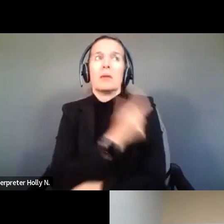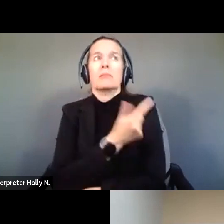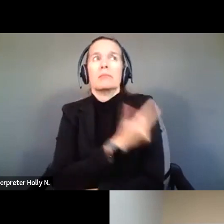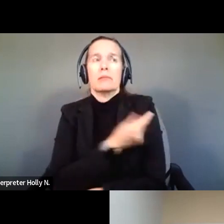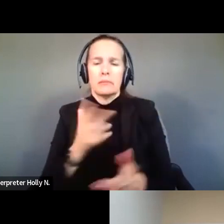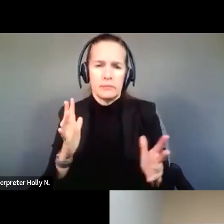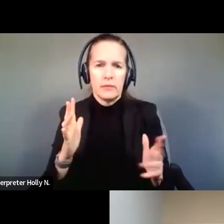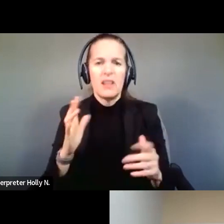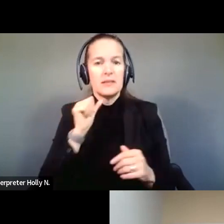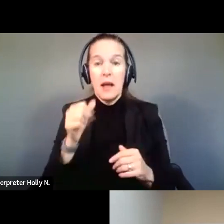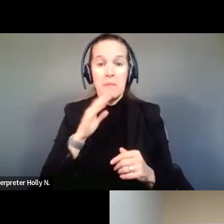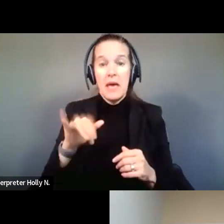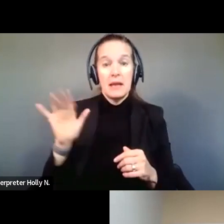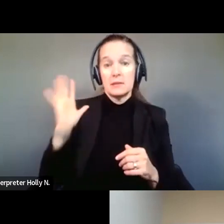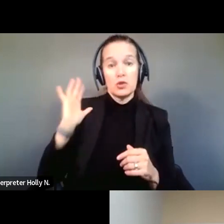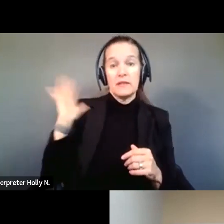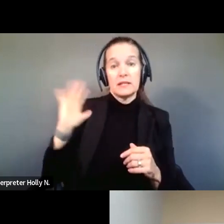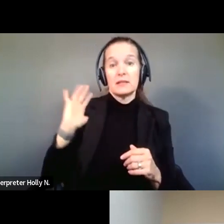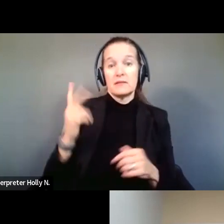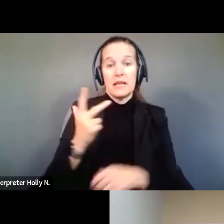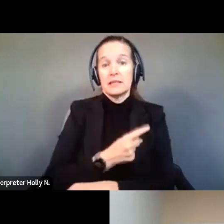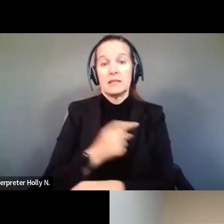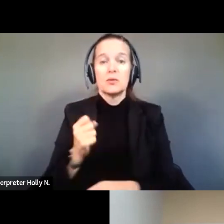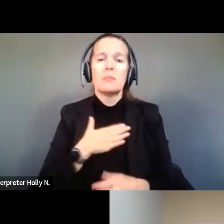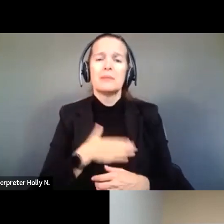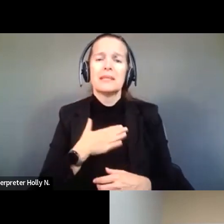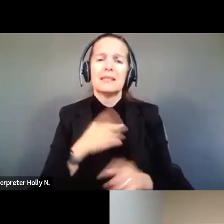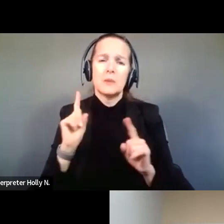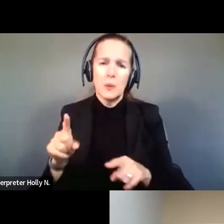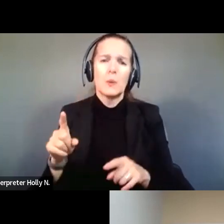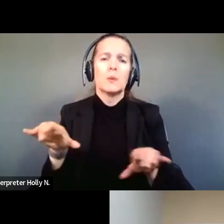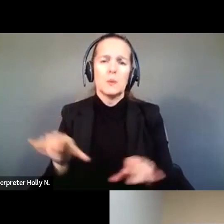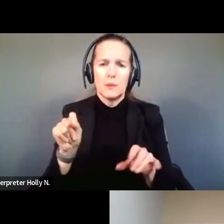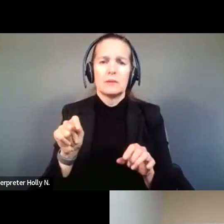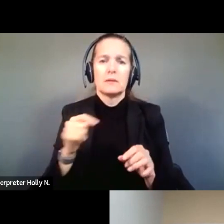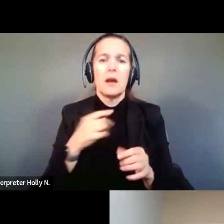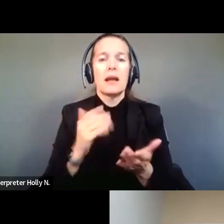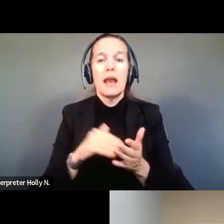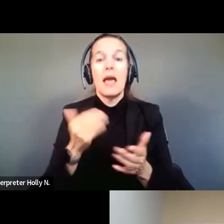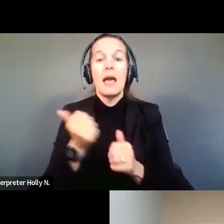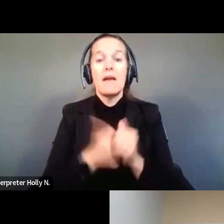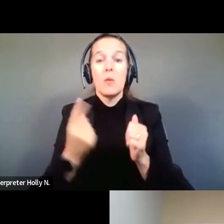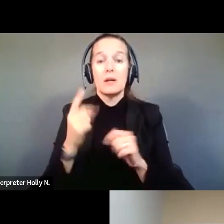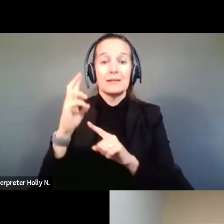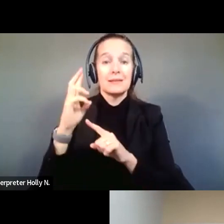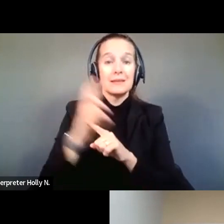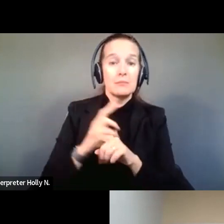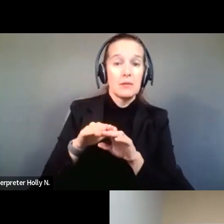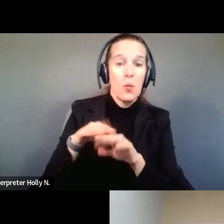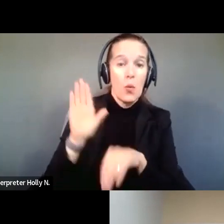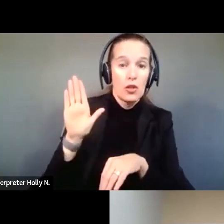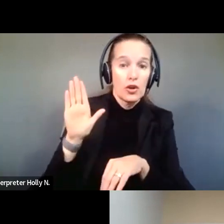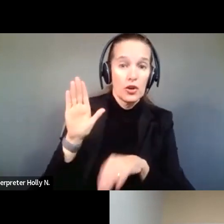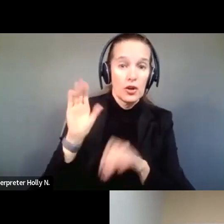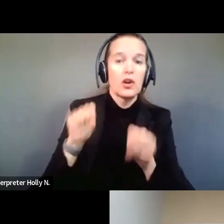perspective as the previous vaccination. So please go out and get that. Again, everyone 6 months and older can